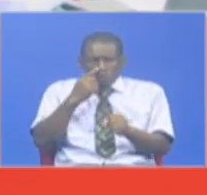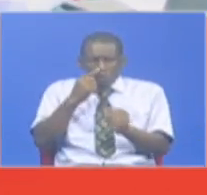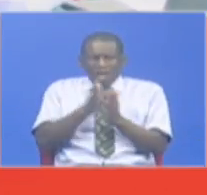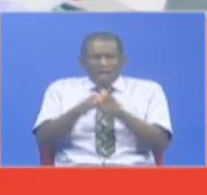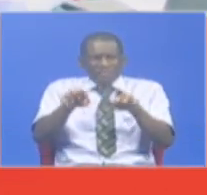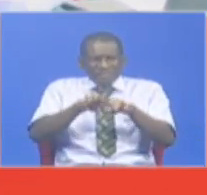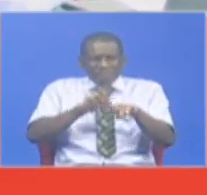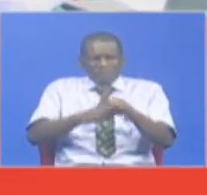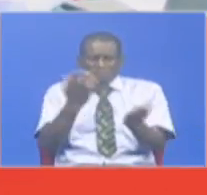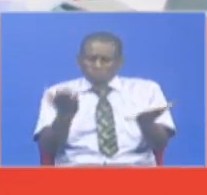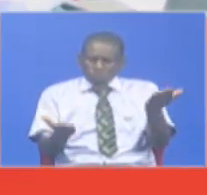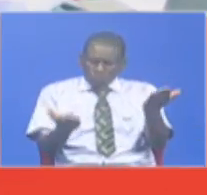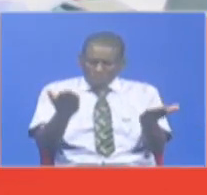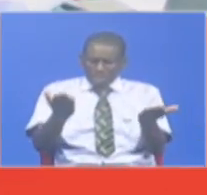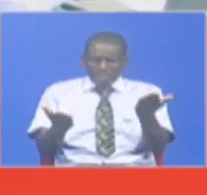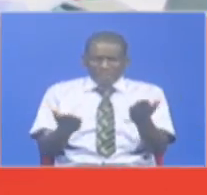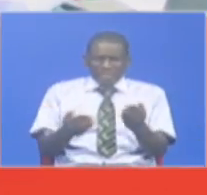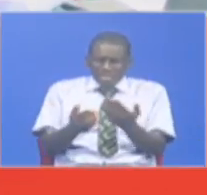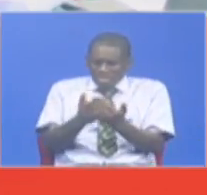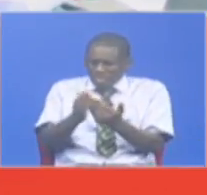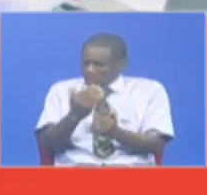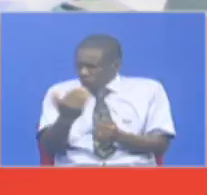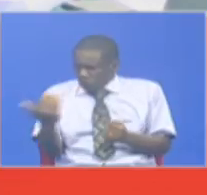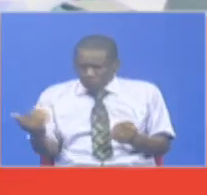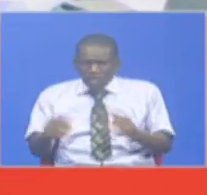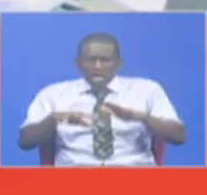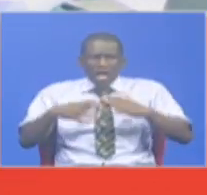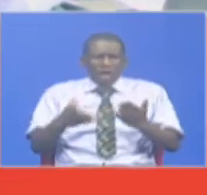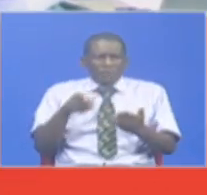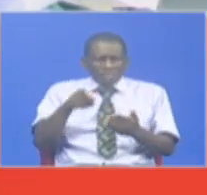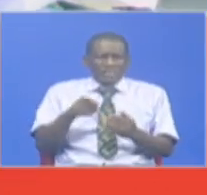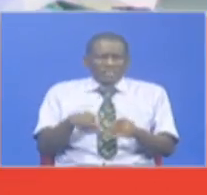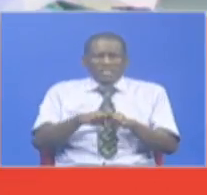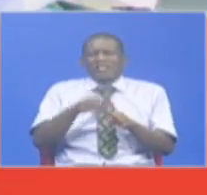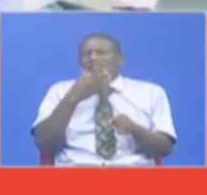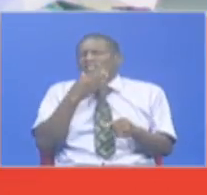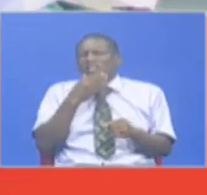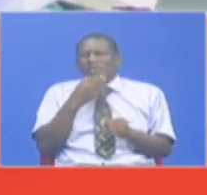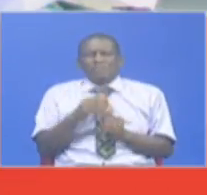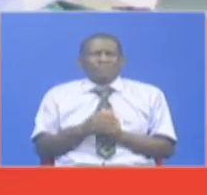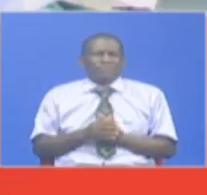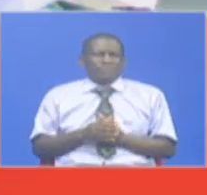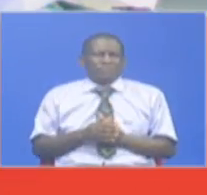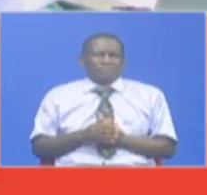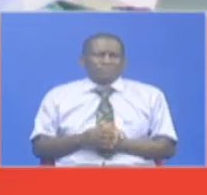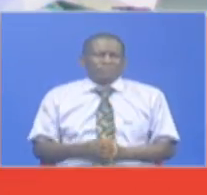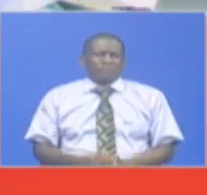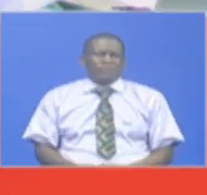time balance, you know, taking care of the children. How is it so far as a father?